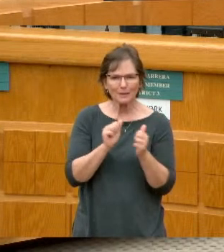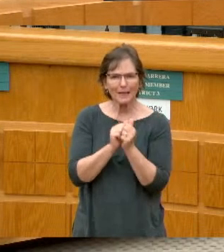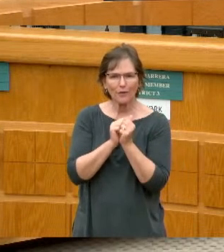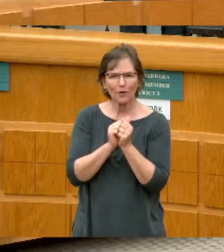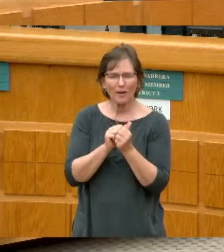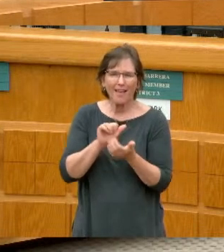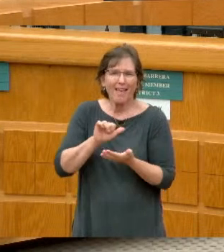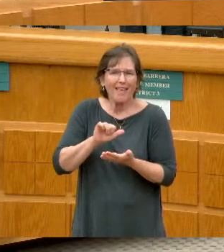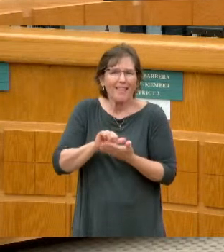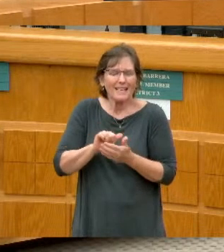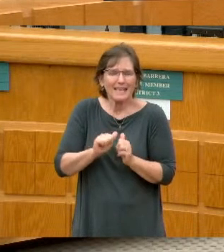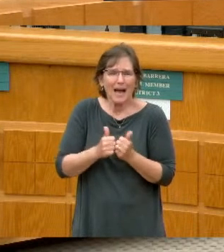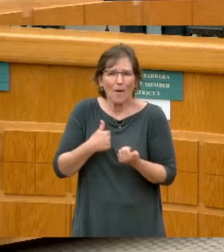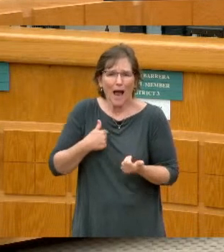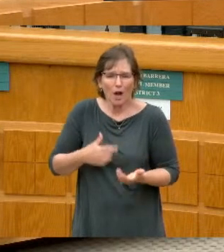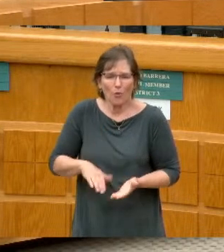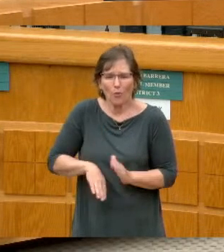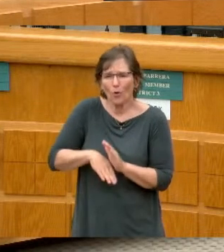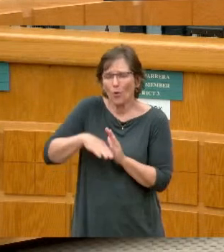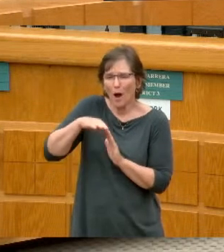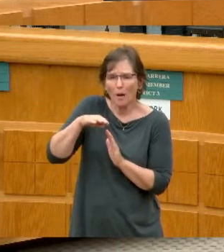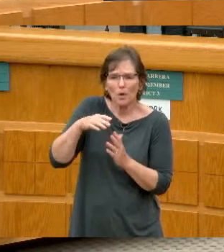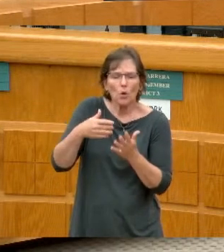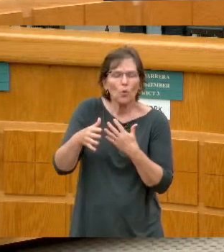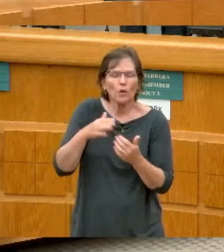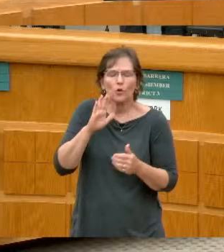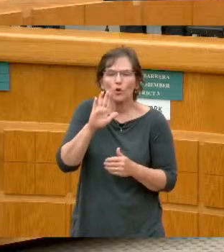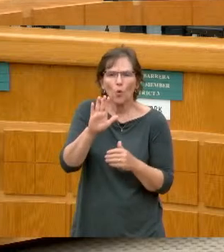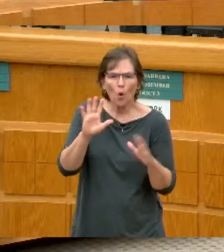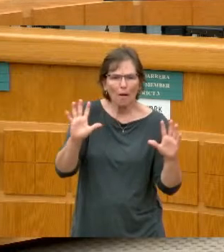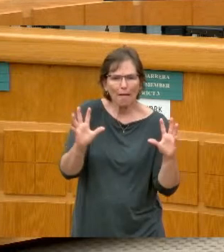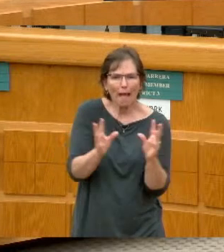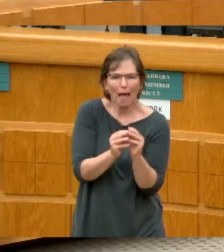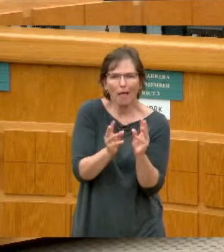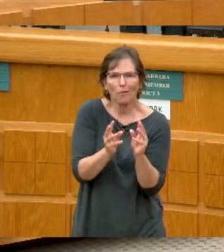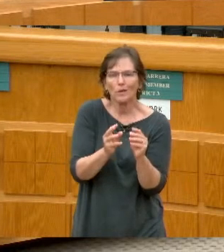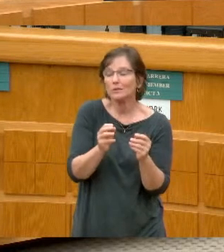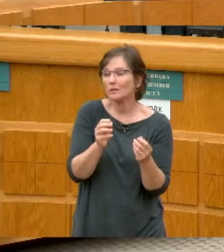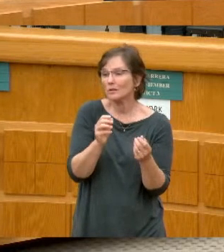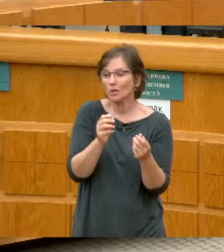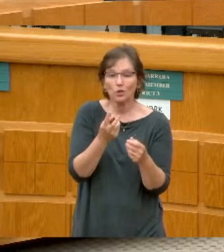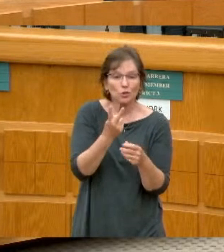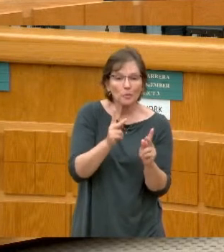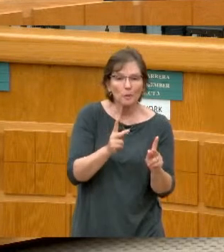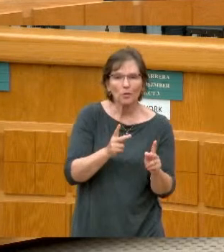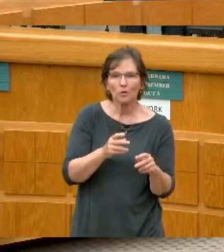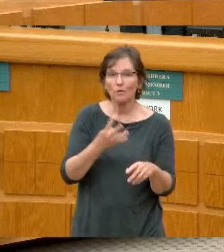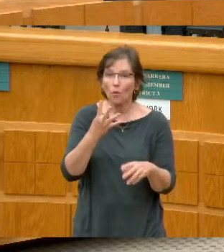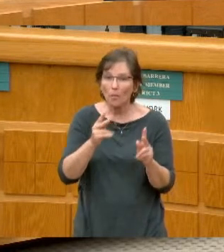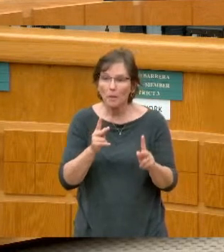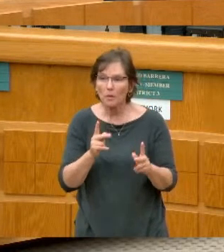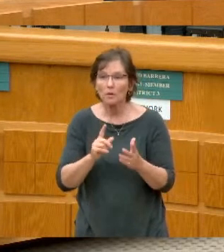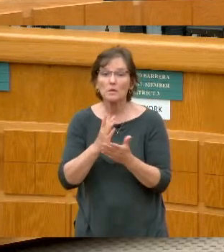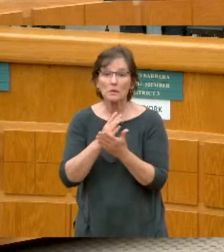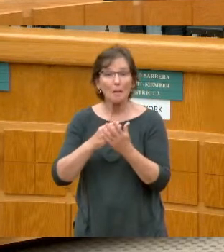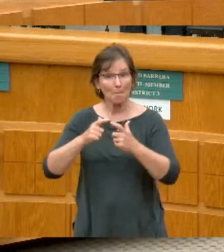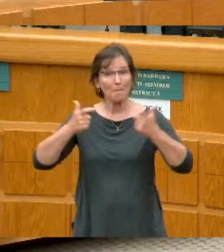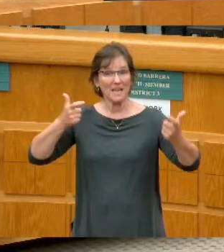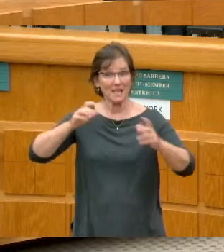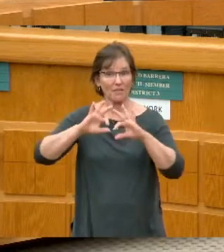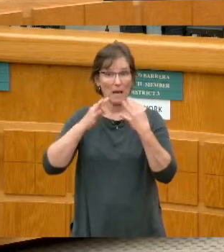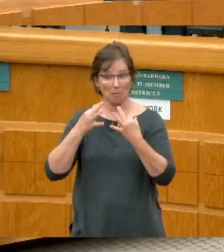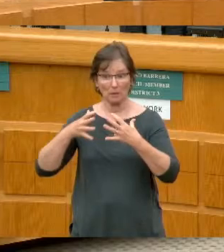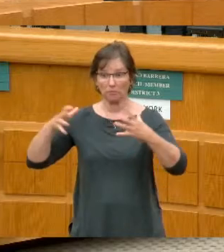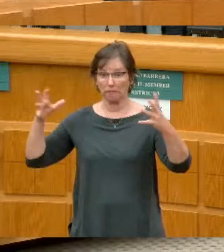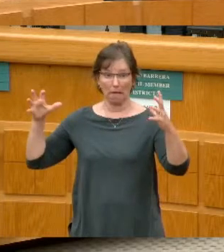saturate this message all over town. If we can go on to the next one. Now let's talk about our gatherings.